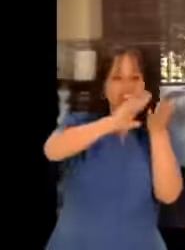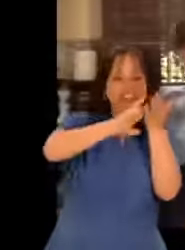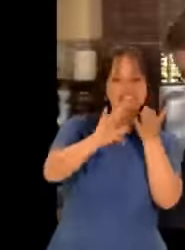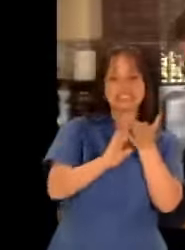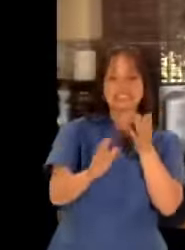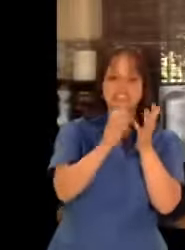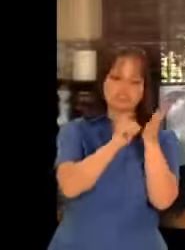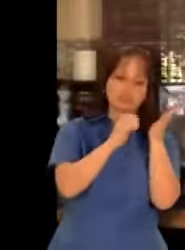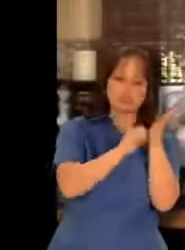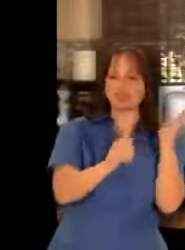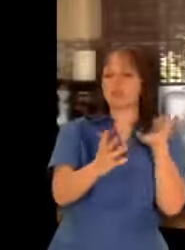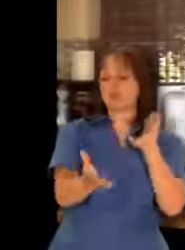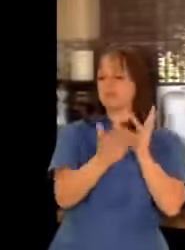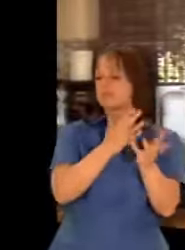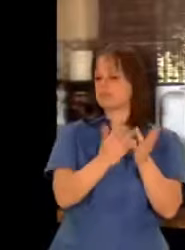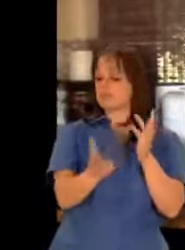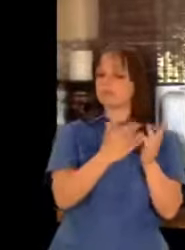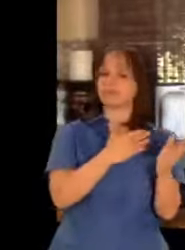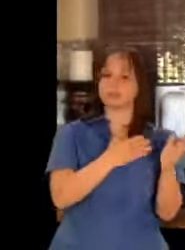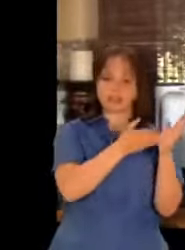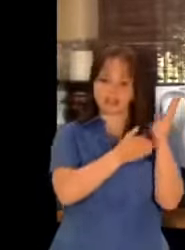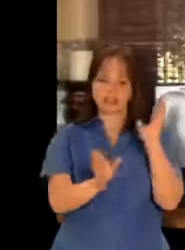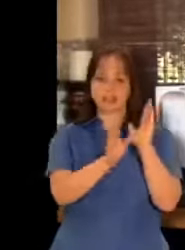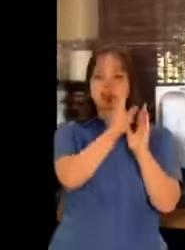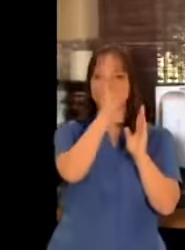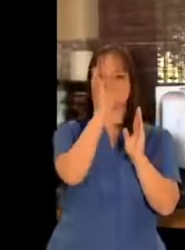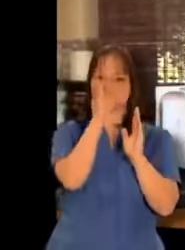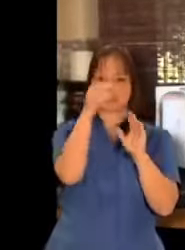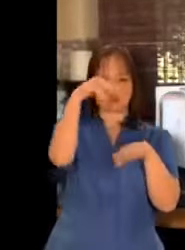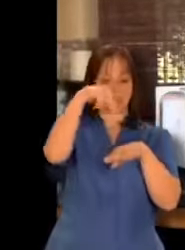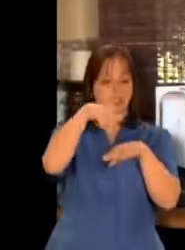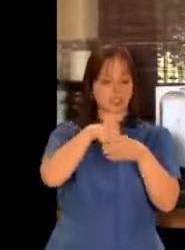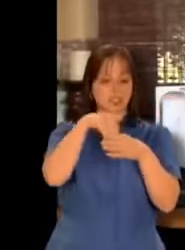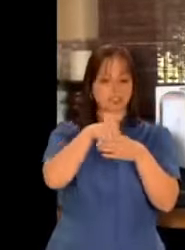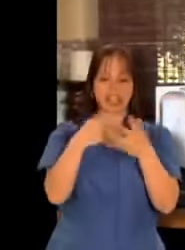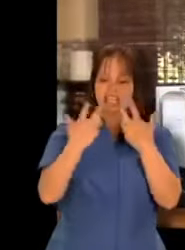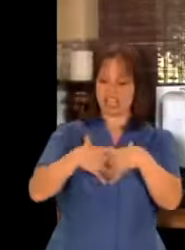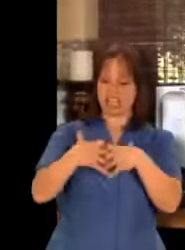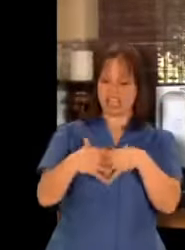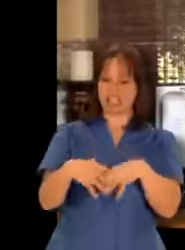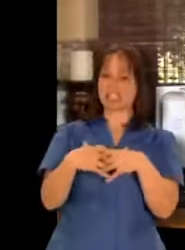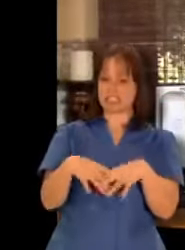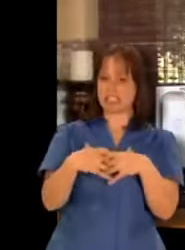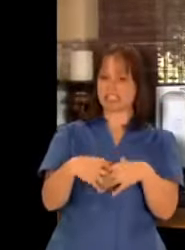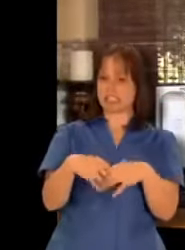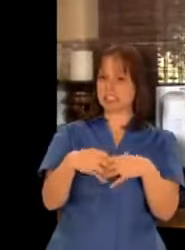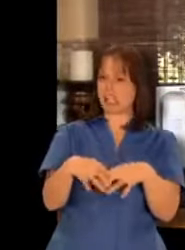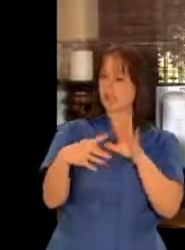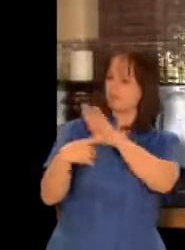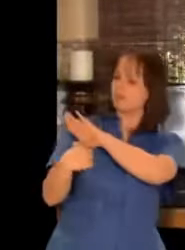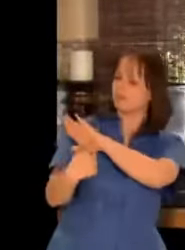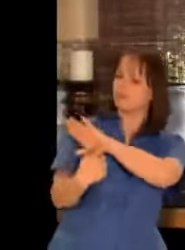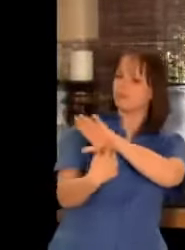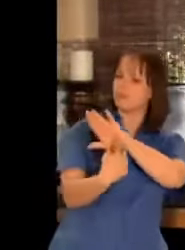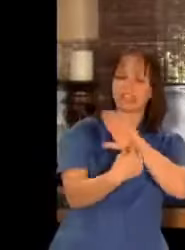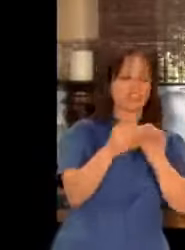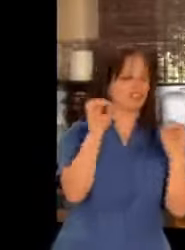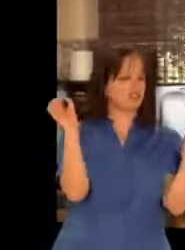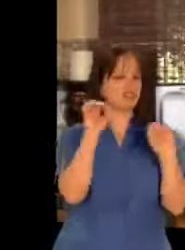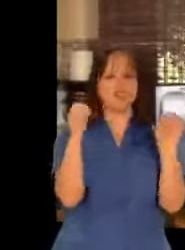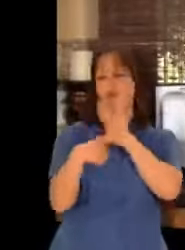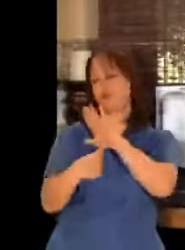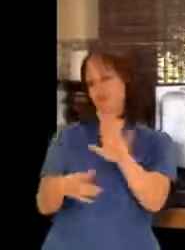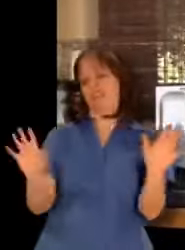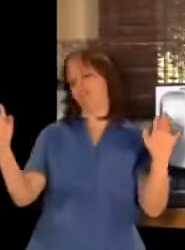Then it's going through inside of here what we call the engine of this machine. I'm going to show you something that nobody else shows